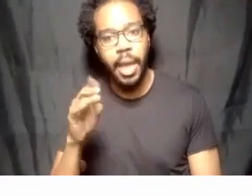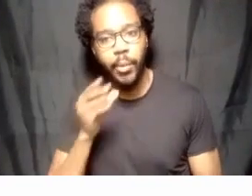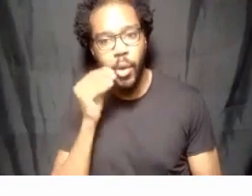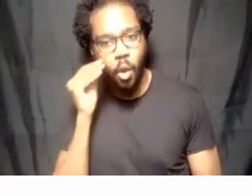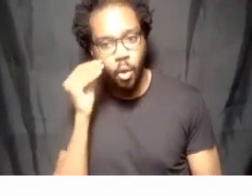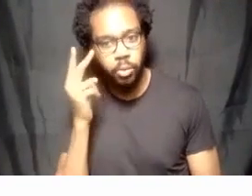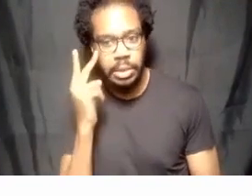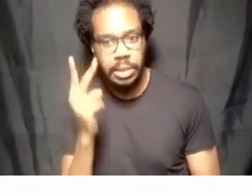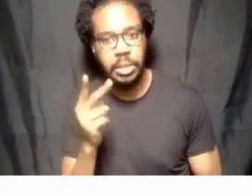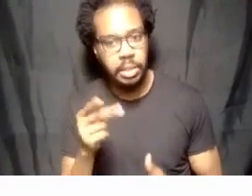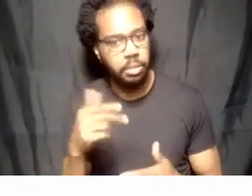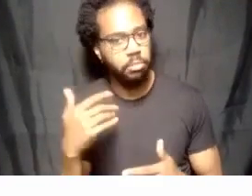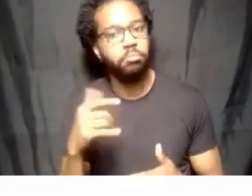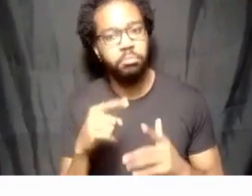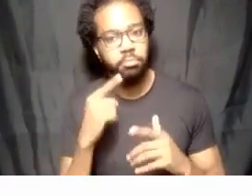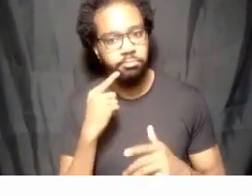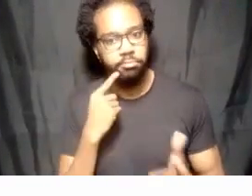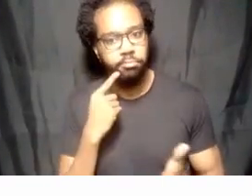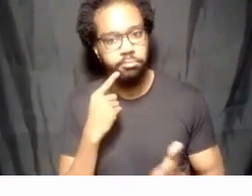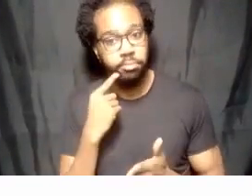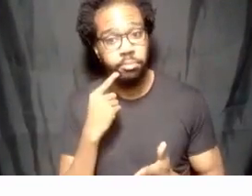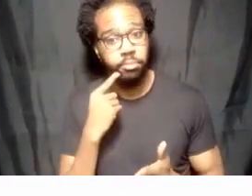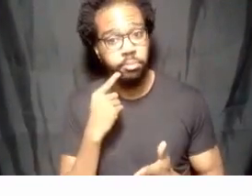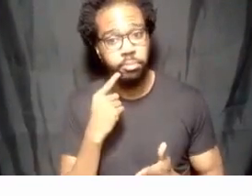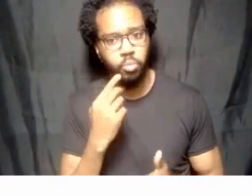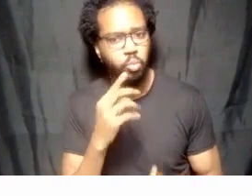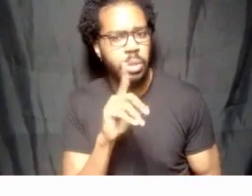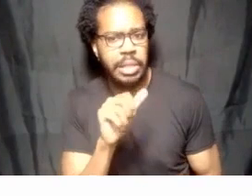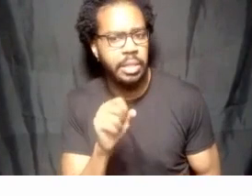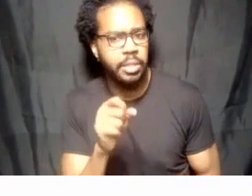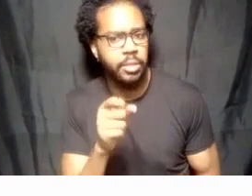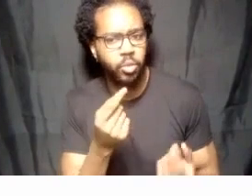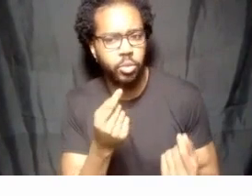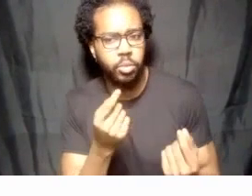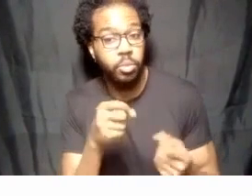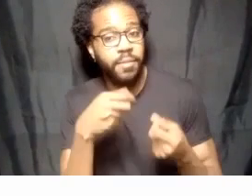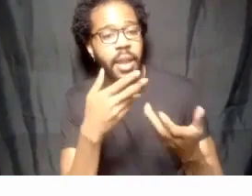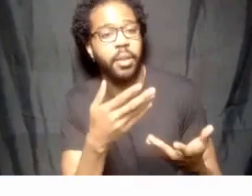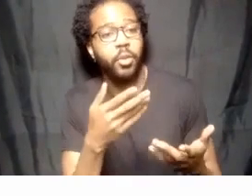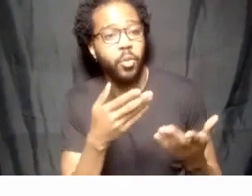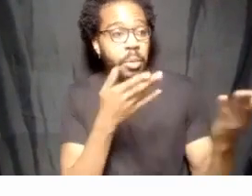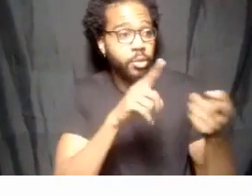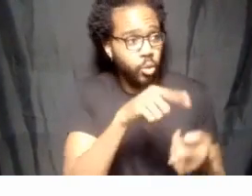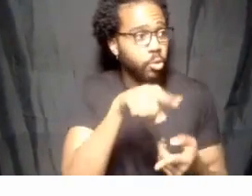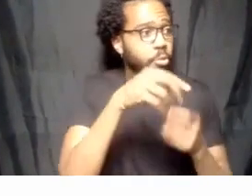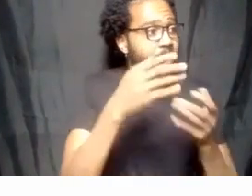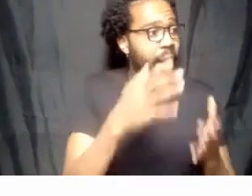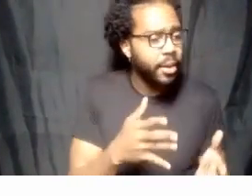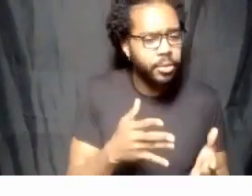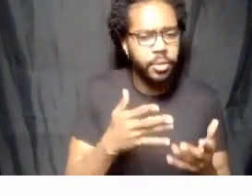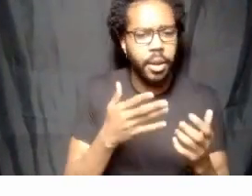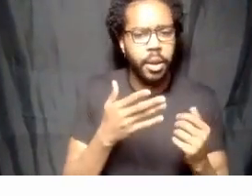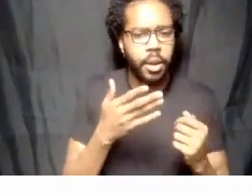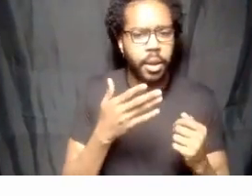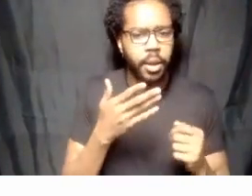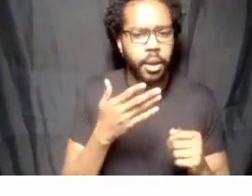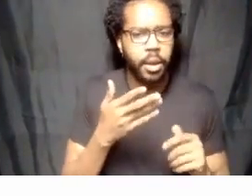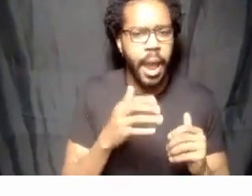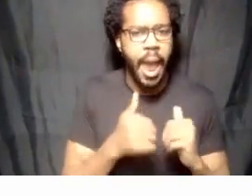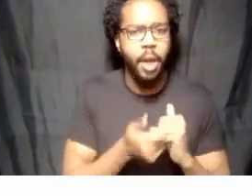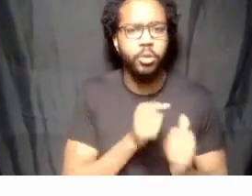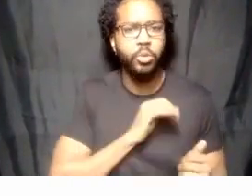Have you looked to what other states are doing? Has DDS provided any recommendations to providers regarding how to staff their